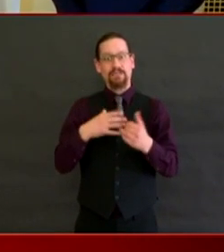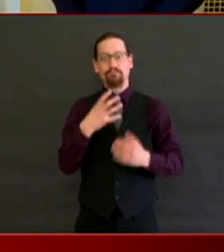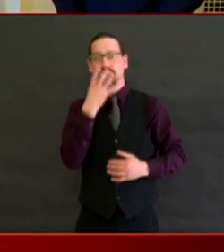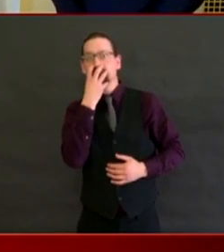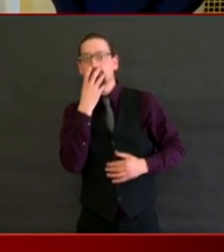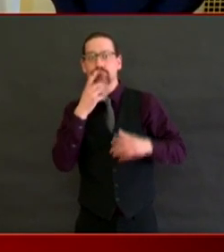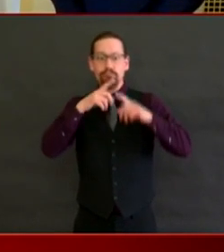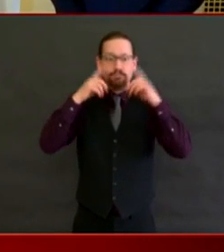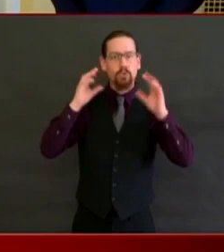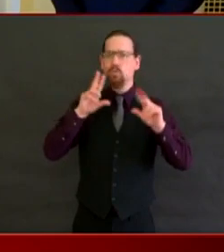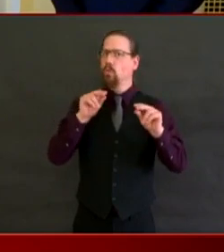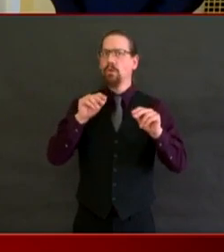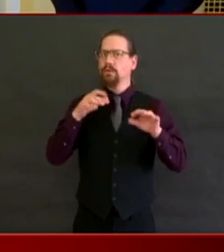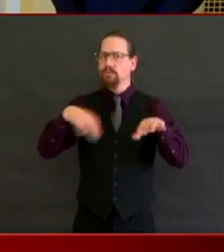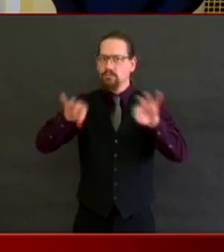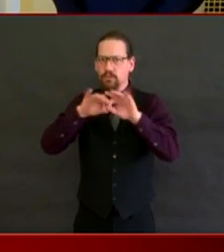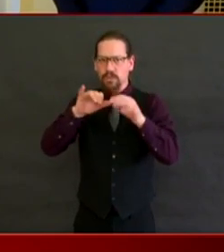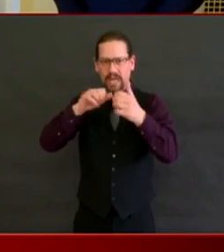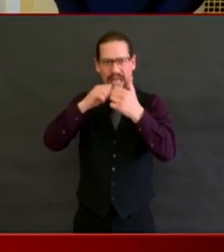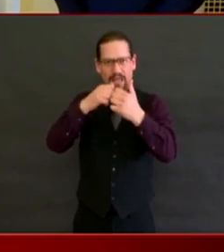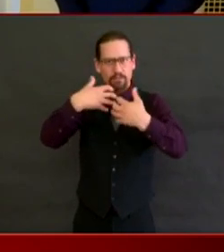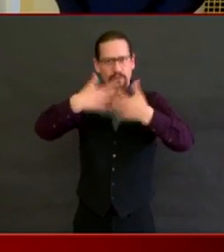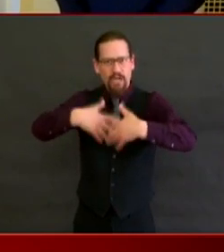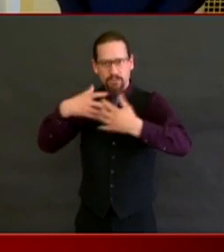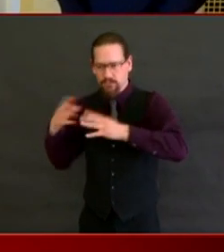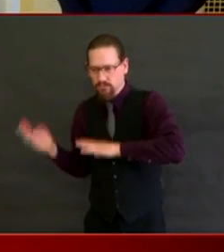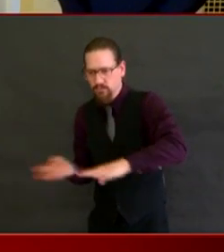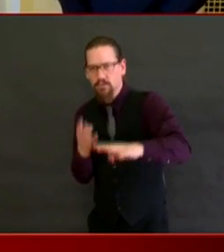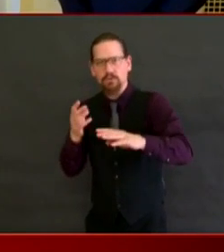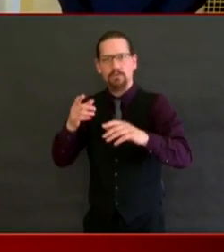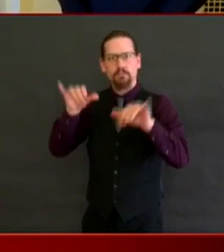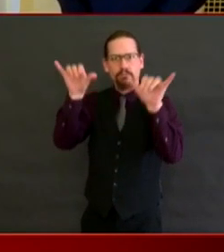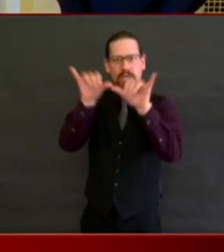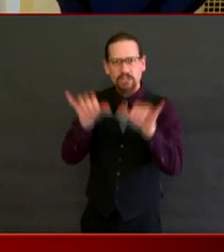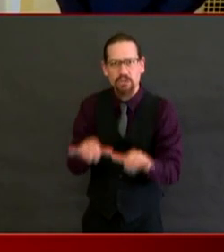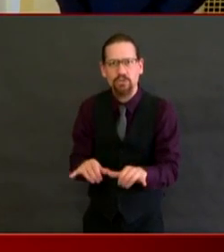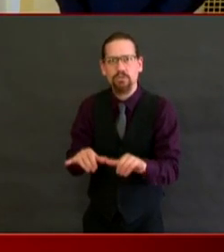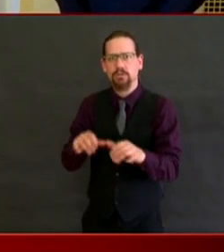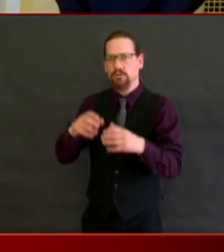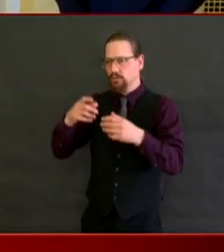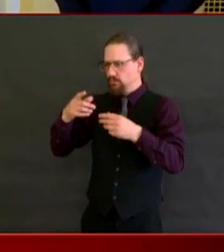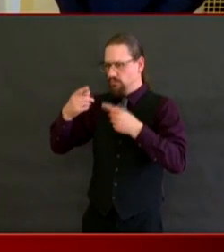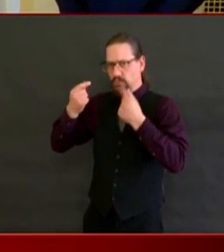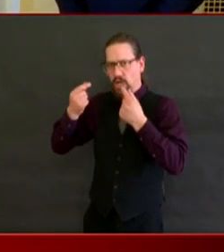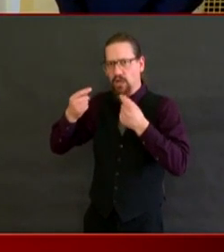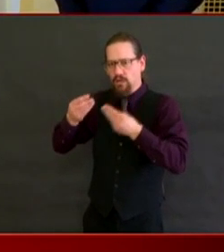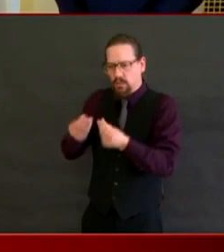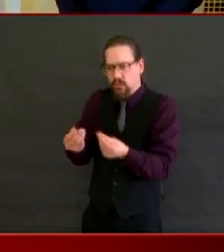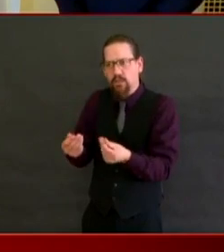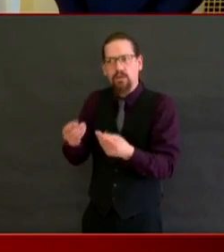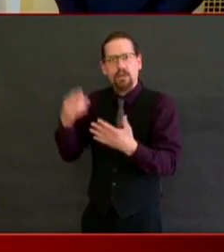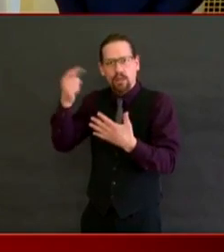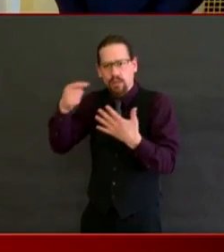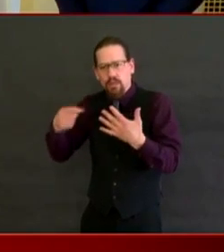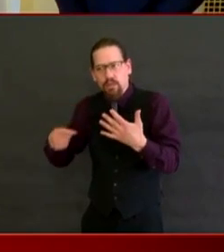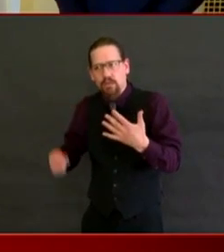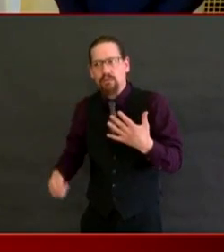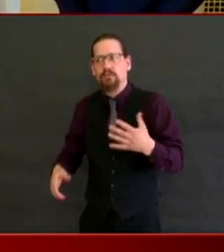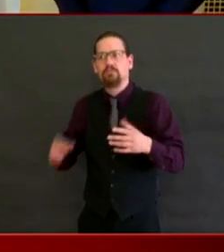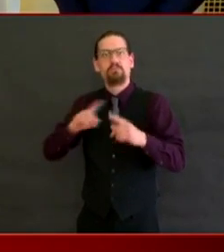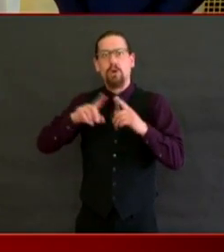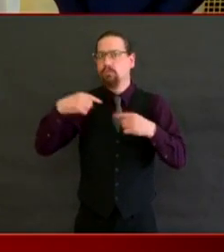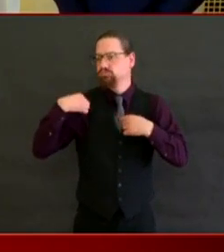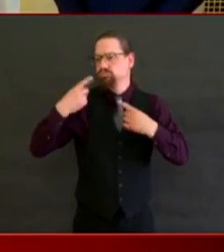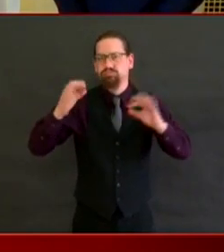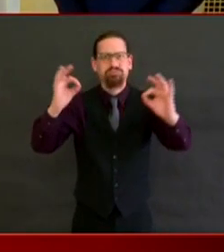manufacturers have been phenomenally cooperative. And, you know, it's something we're working at every day. Our last question for today's